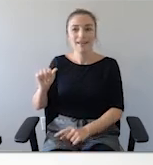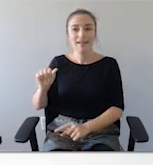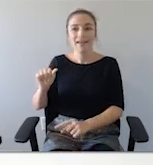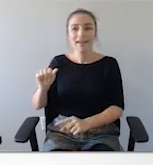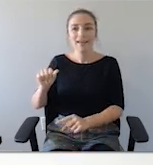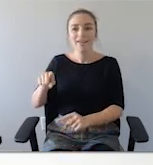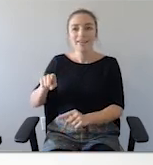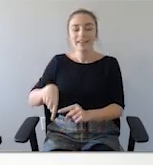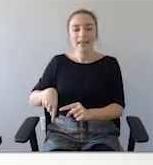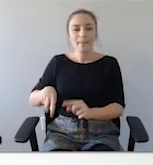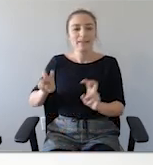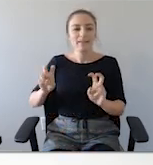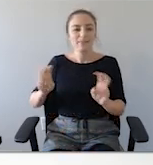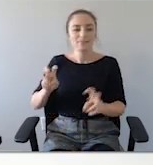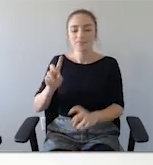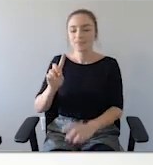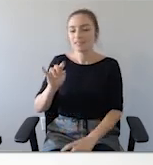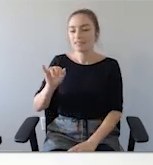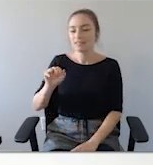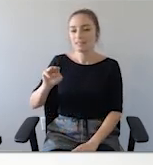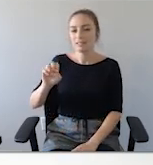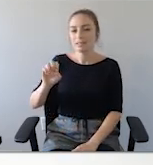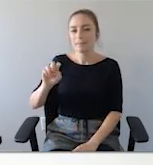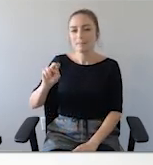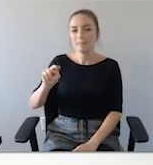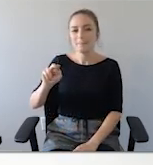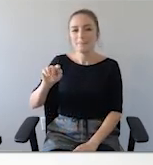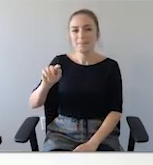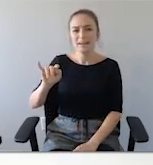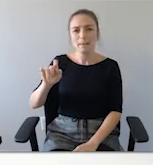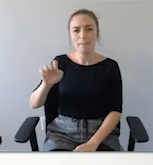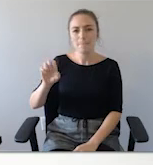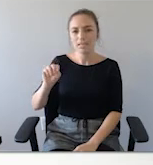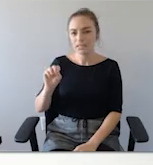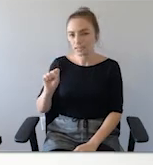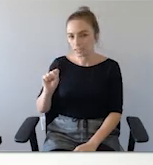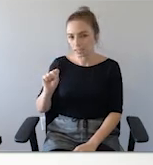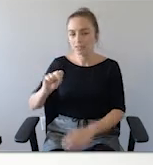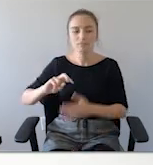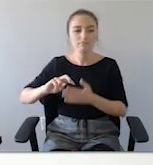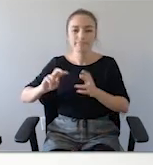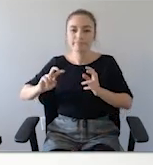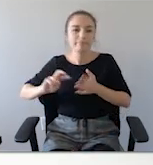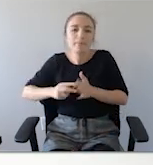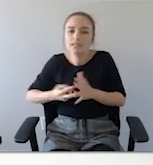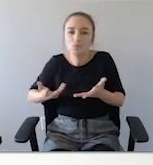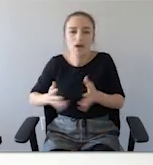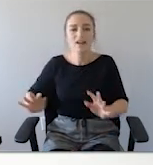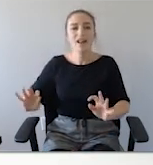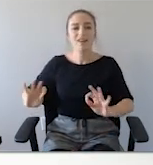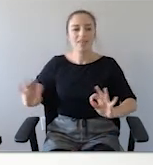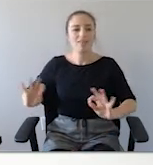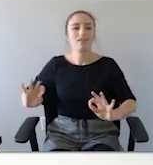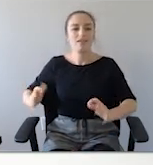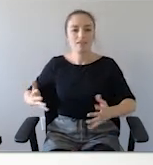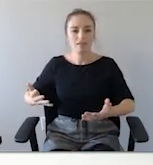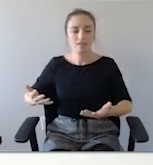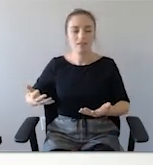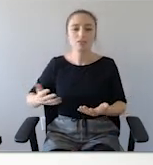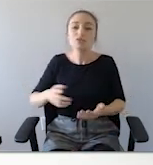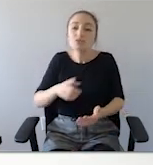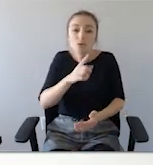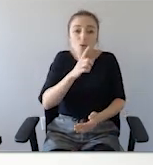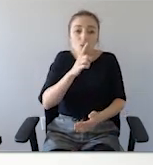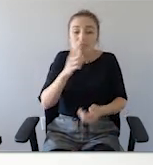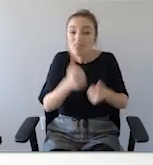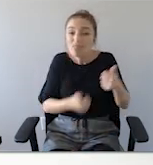de minimis. And de minimis basically means like hardly anything. So even the Supreme Court of the United States